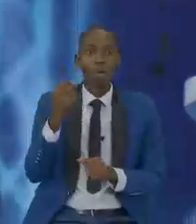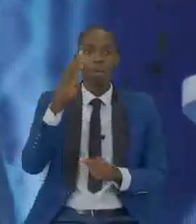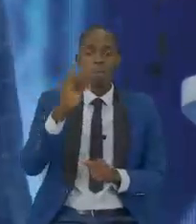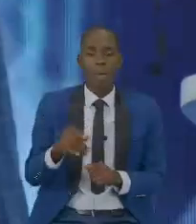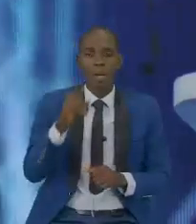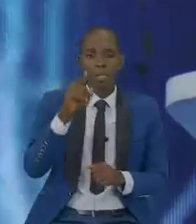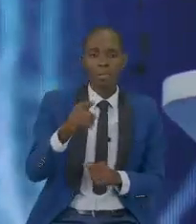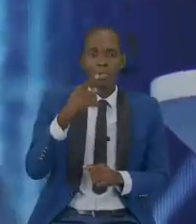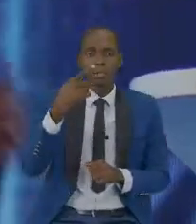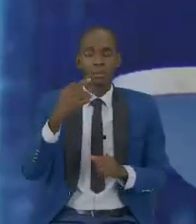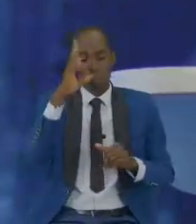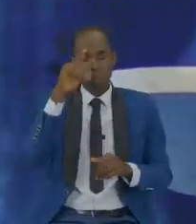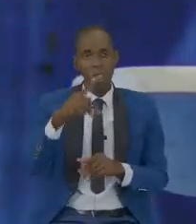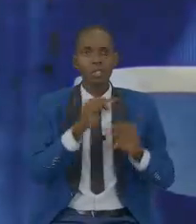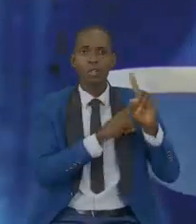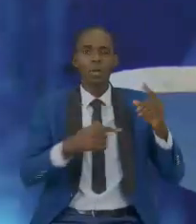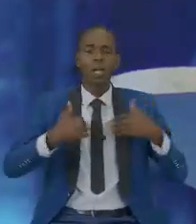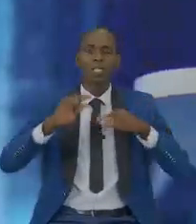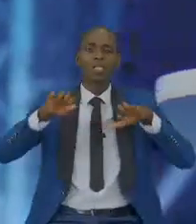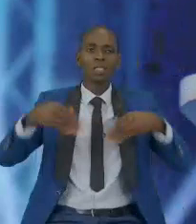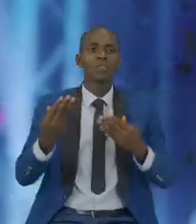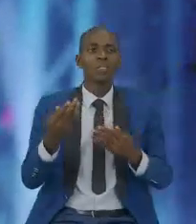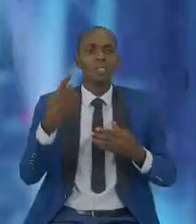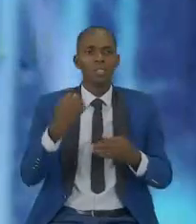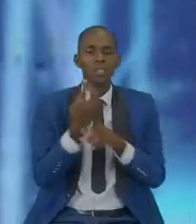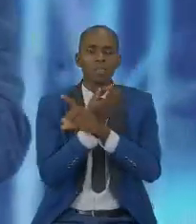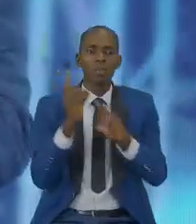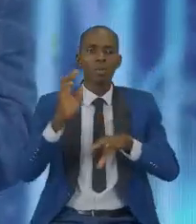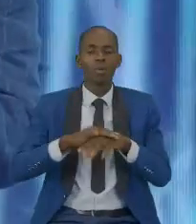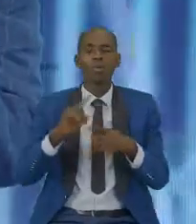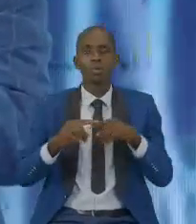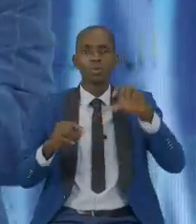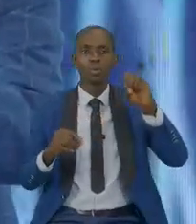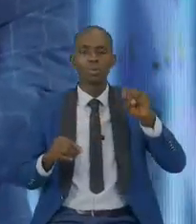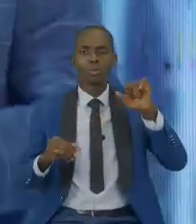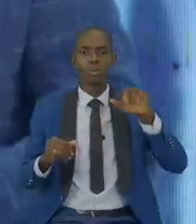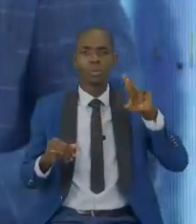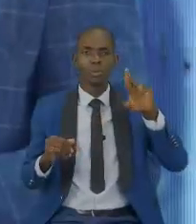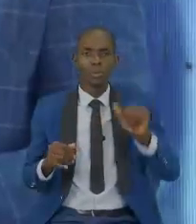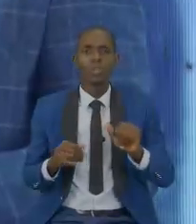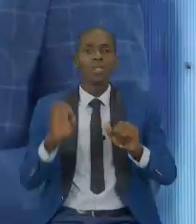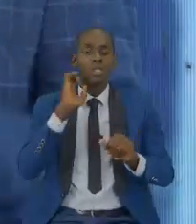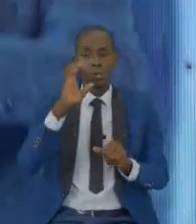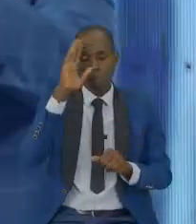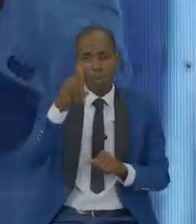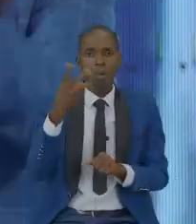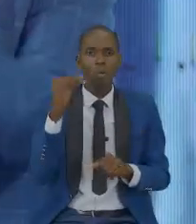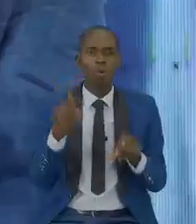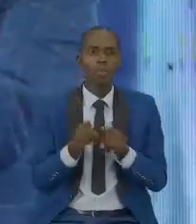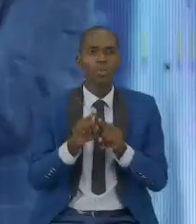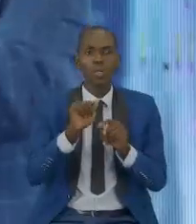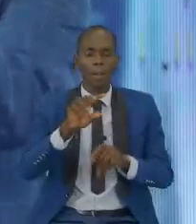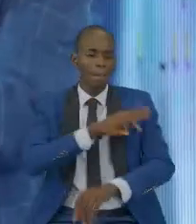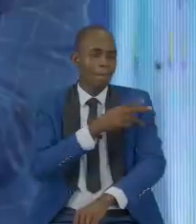given deliverance unto Syria. He was also a mighty man in valor. Look at